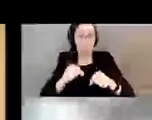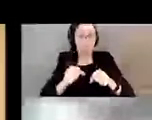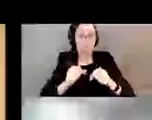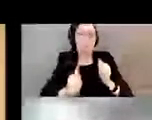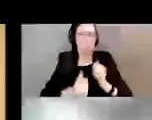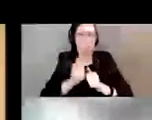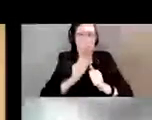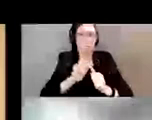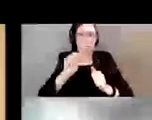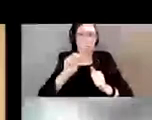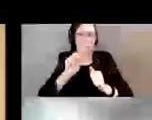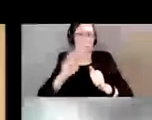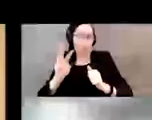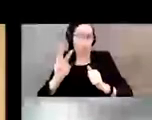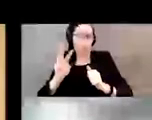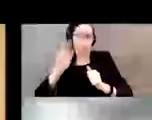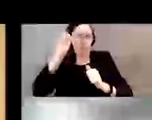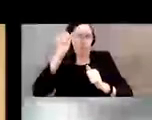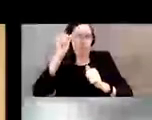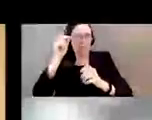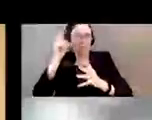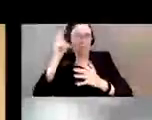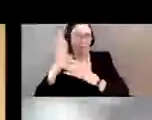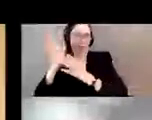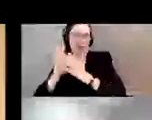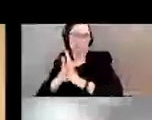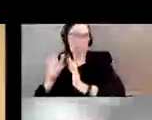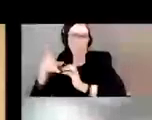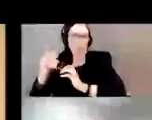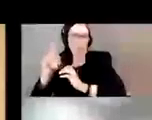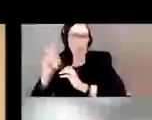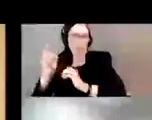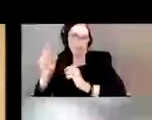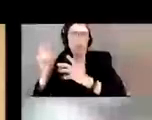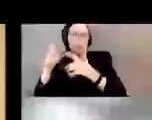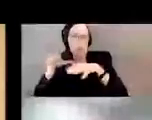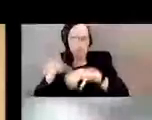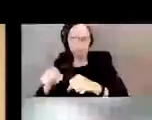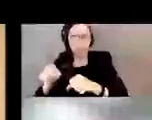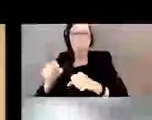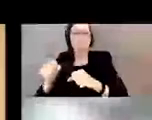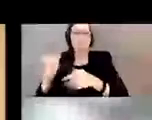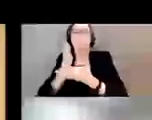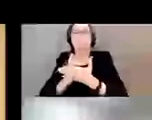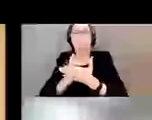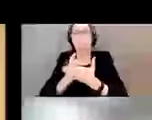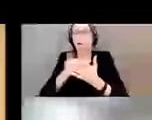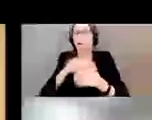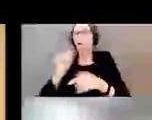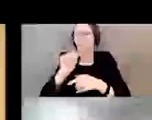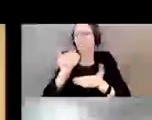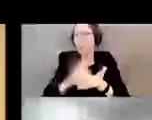be Pakistan, and absorb it back into the Kingdom of Afghanistan. So he starts a very